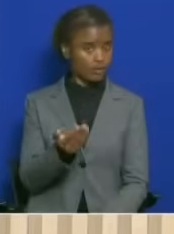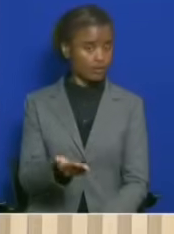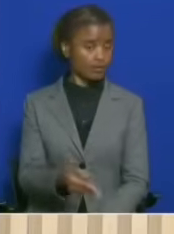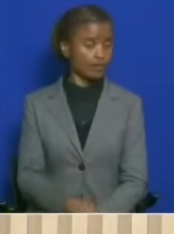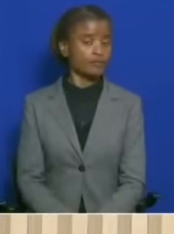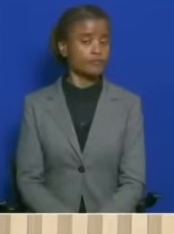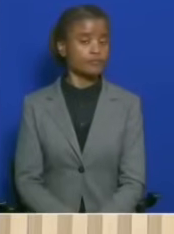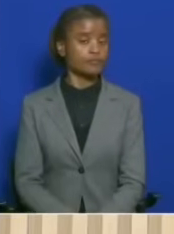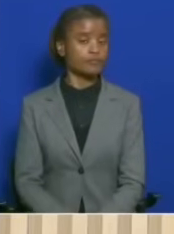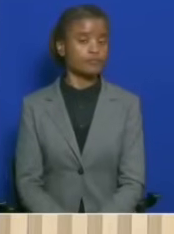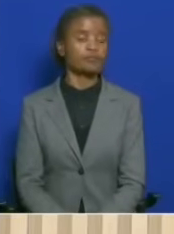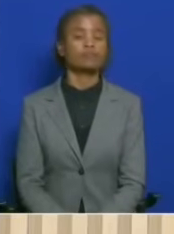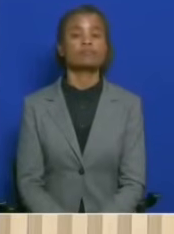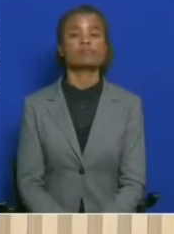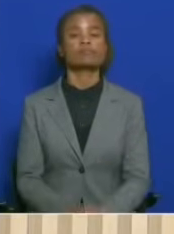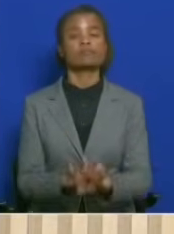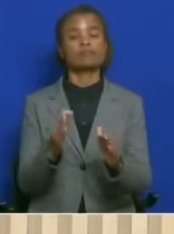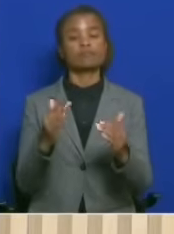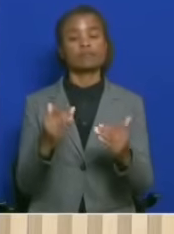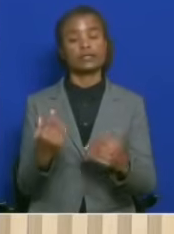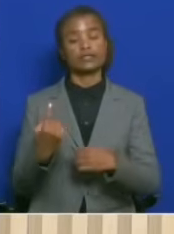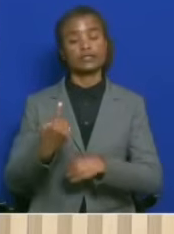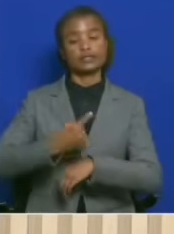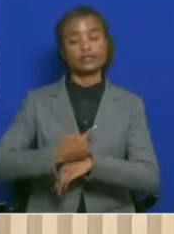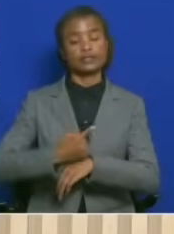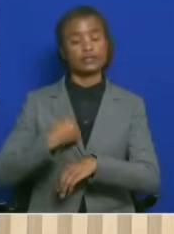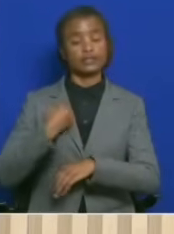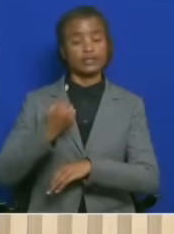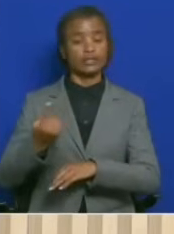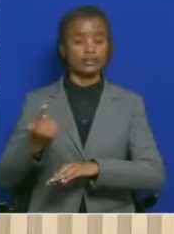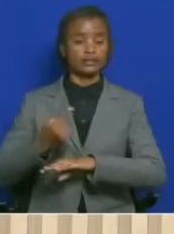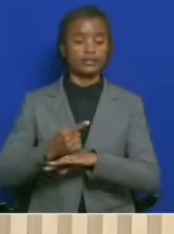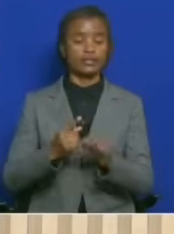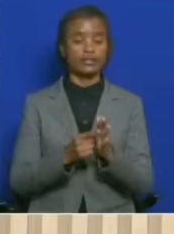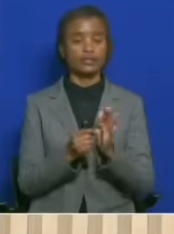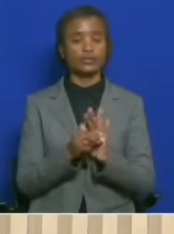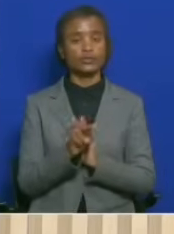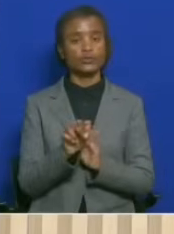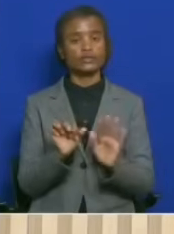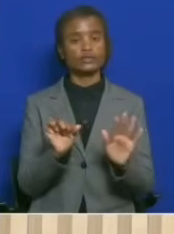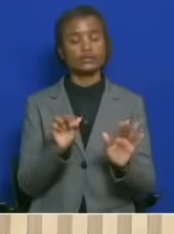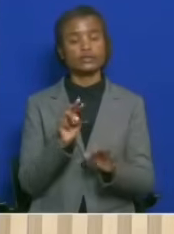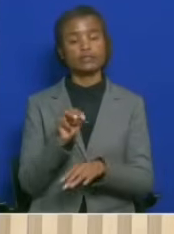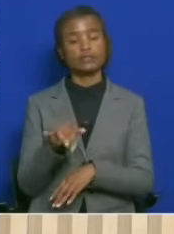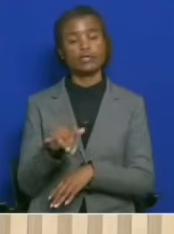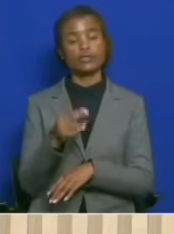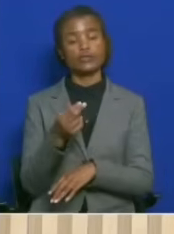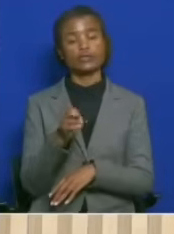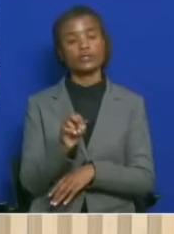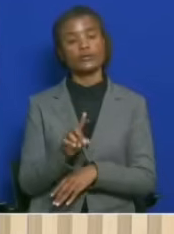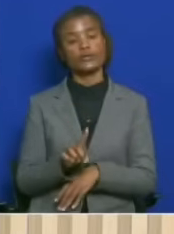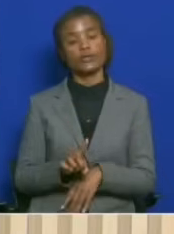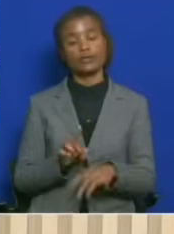Then the next day, 26 May 2021, that's on page 5187.